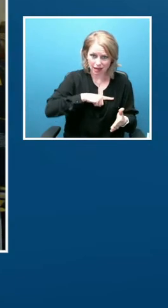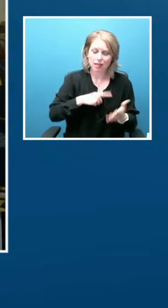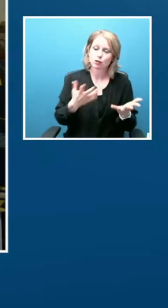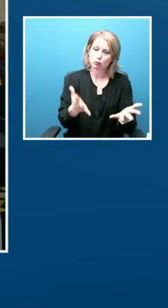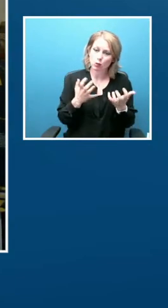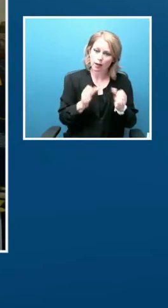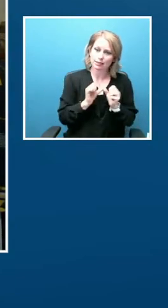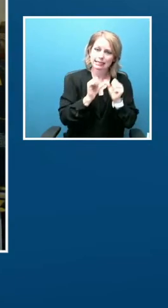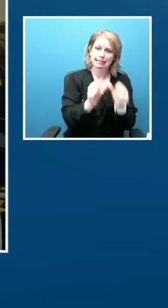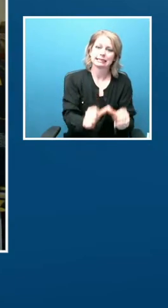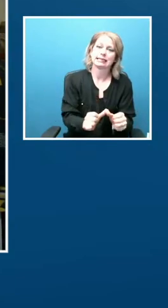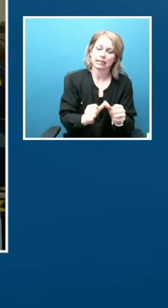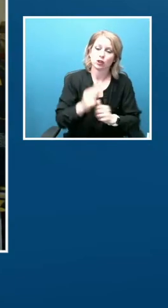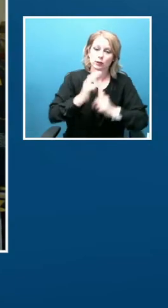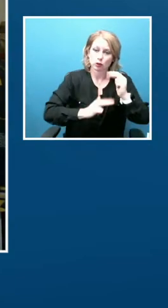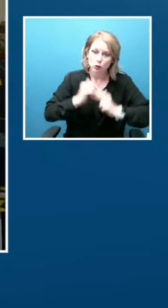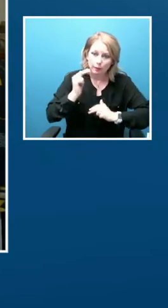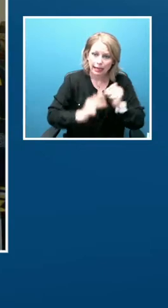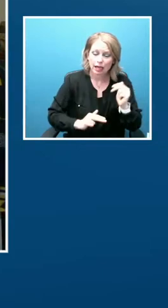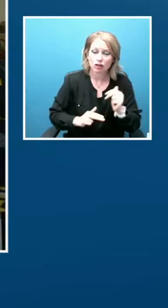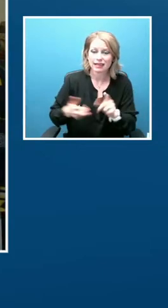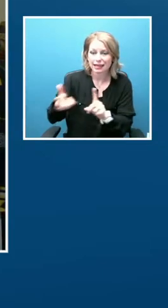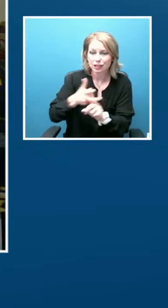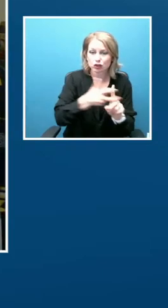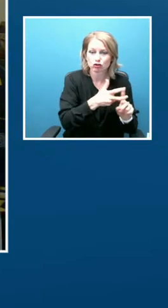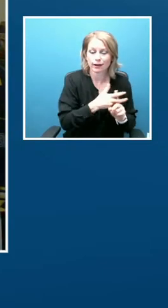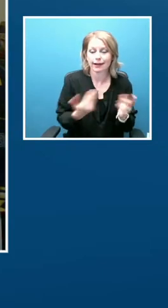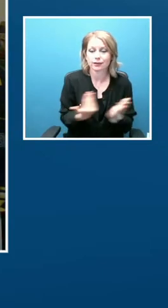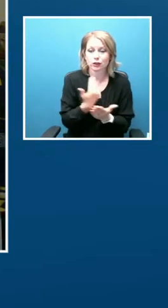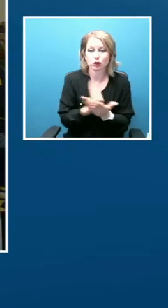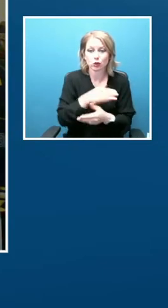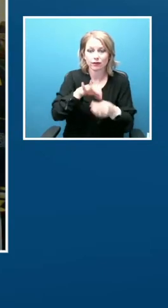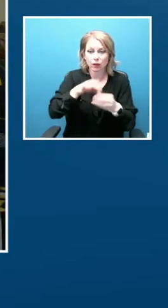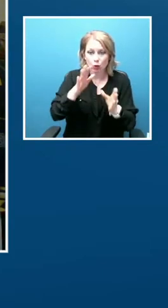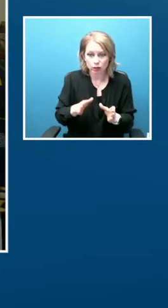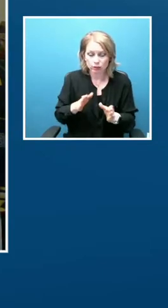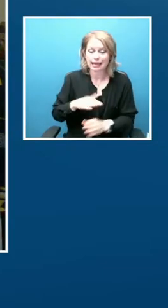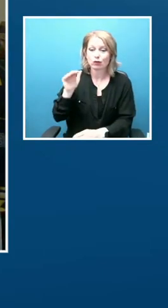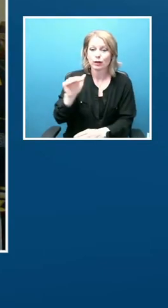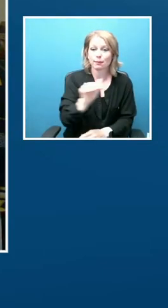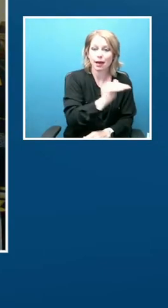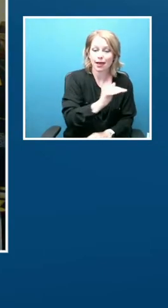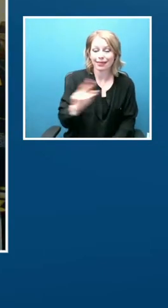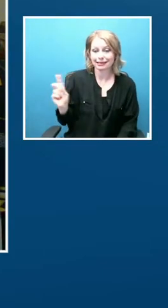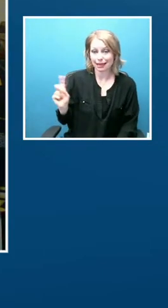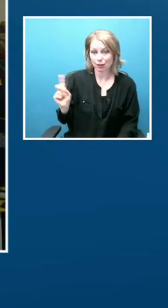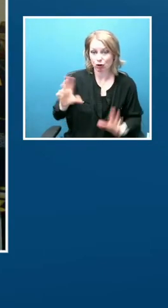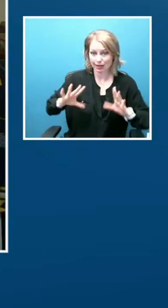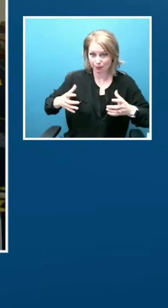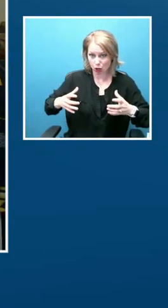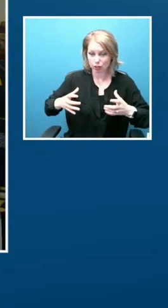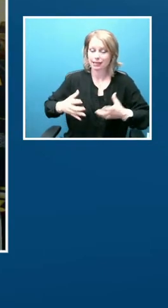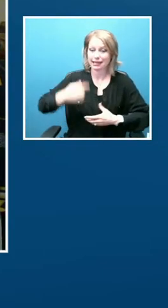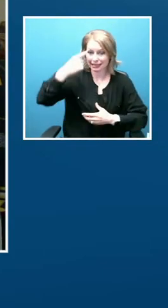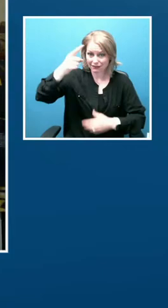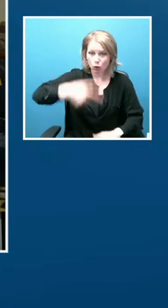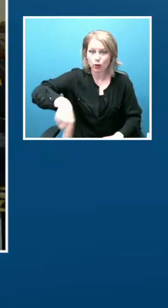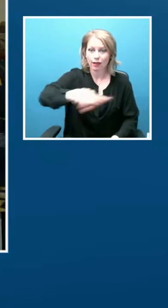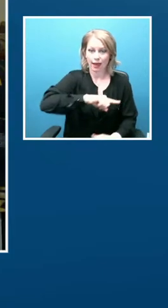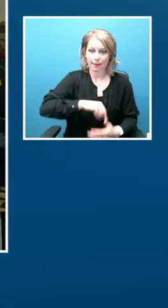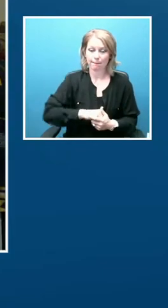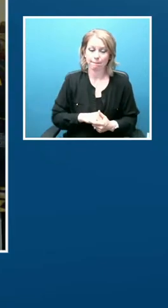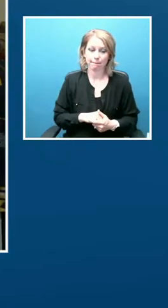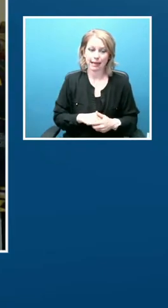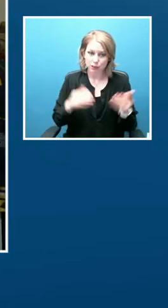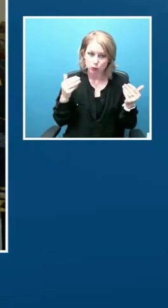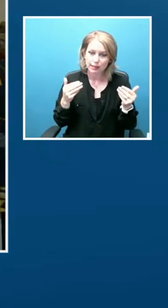base, attract new voters, and remind West Virginians that the Democratic Party is for them as we move forward